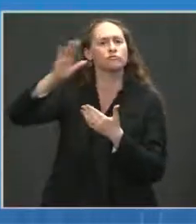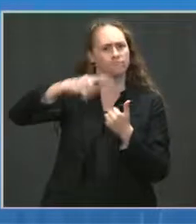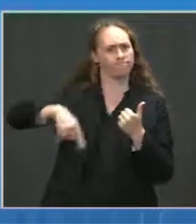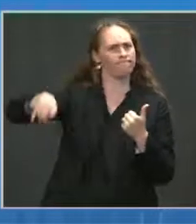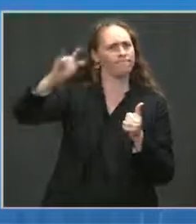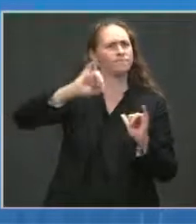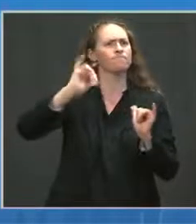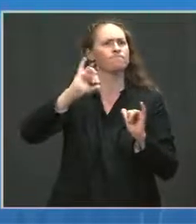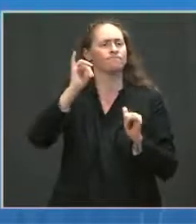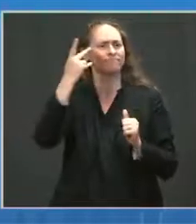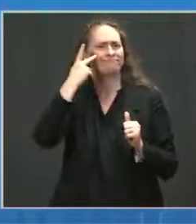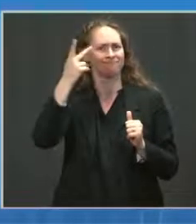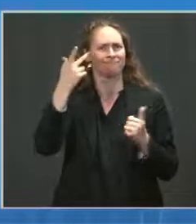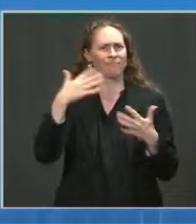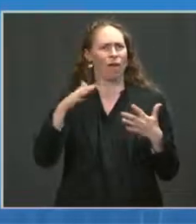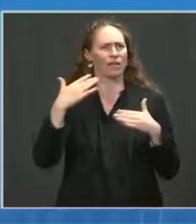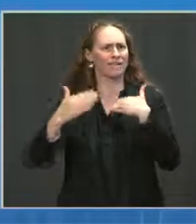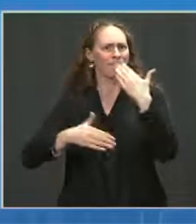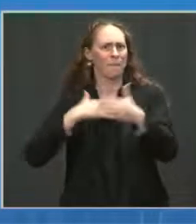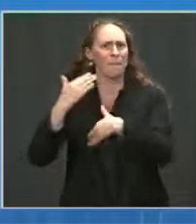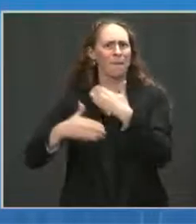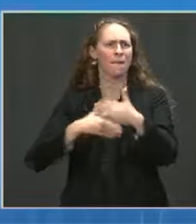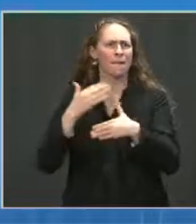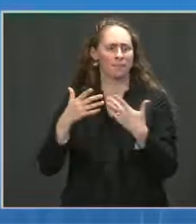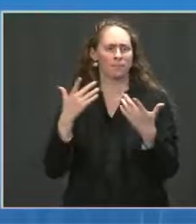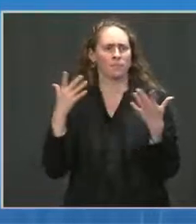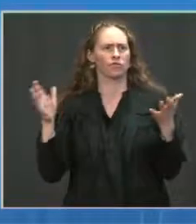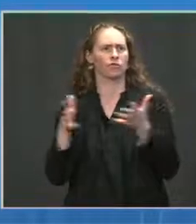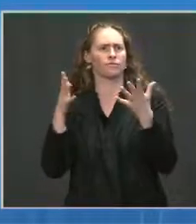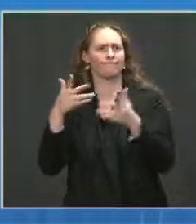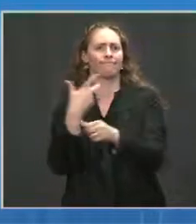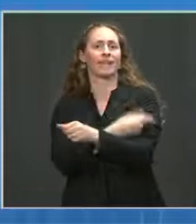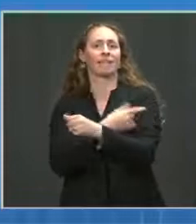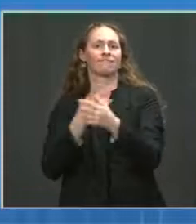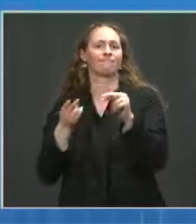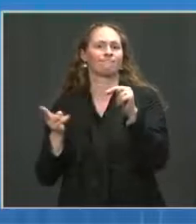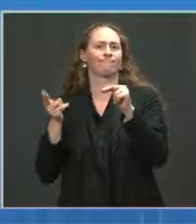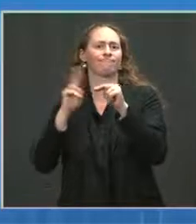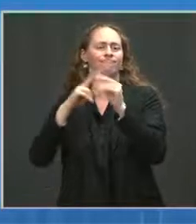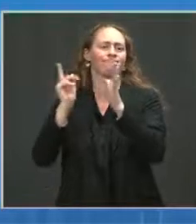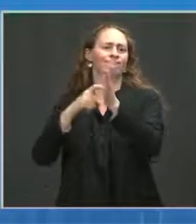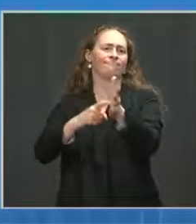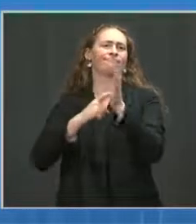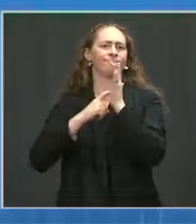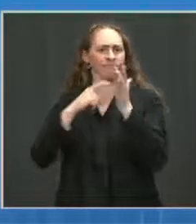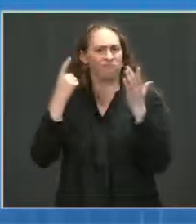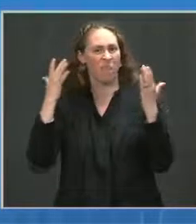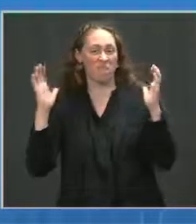continued increase in vaccination requirements as people bring employees back to work.